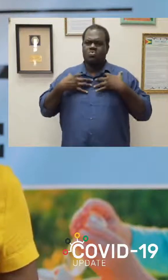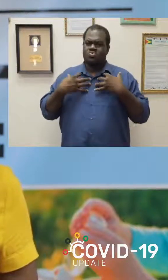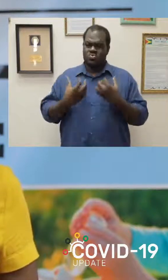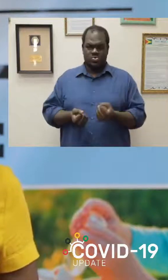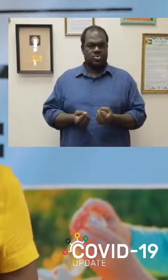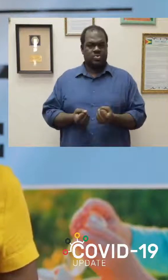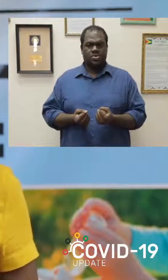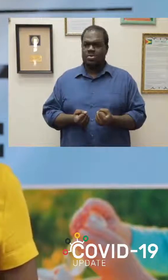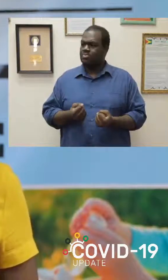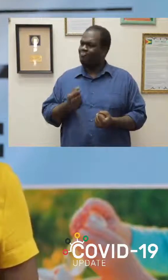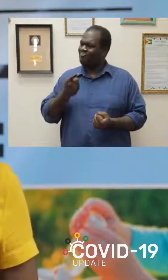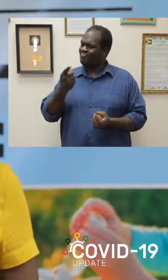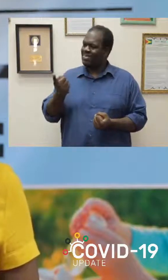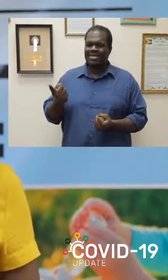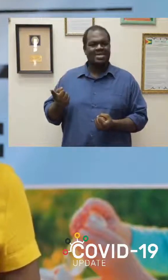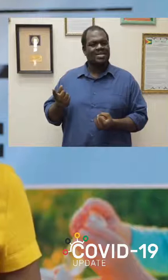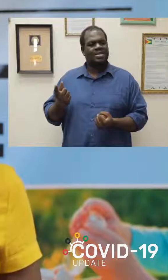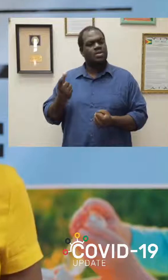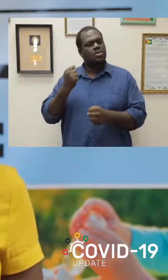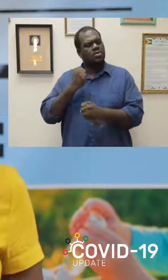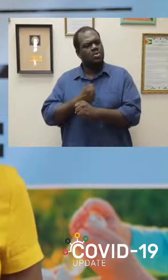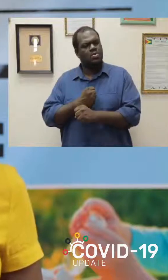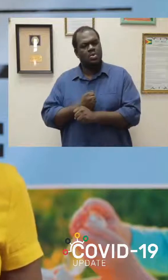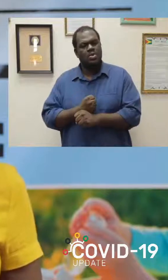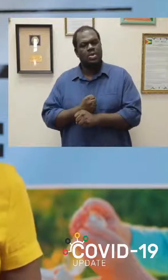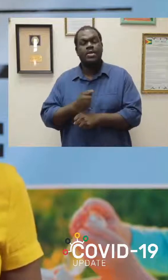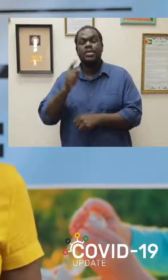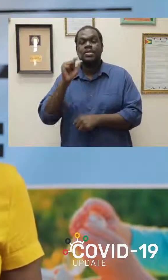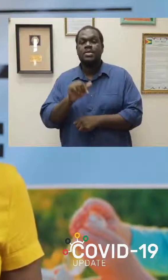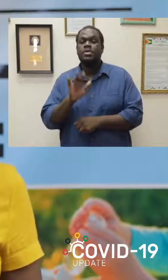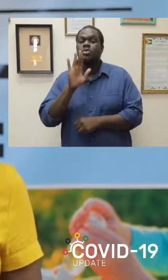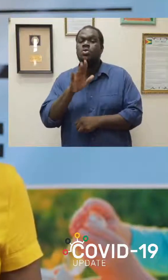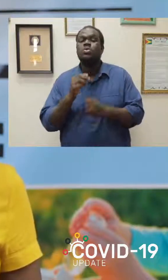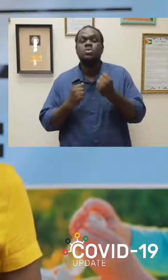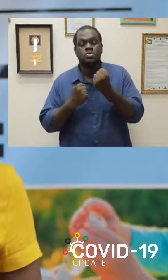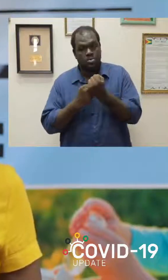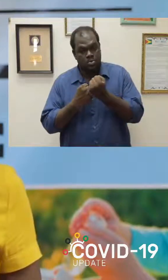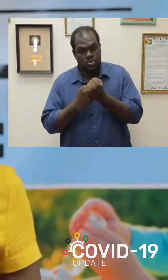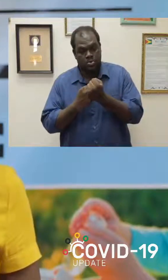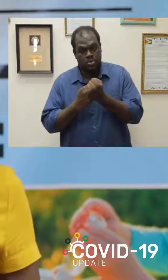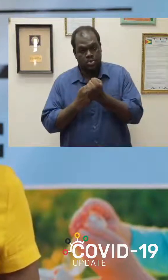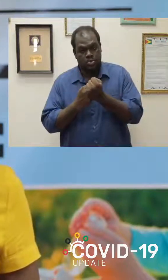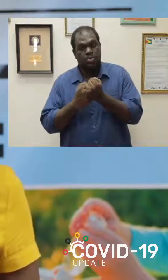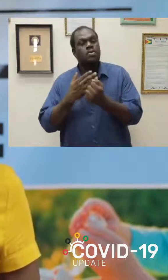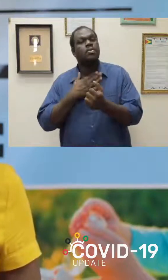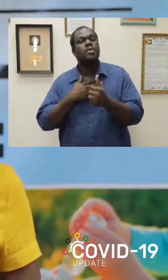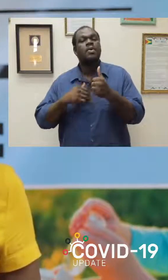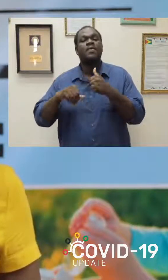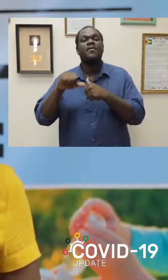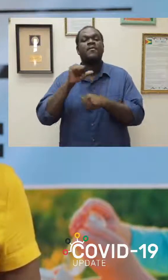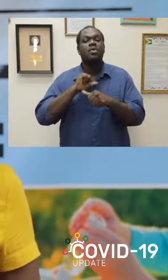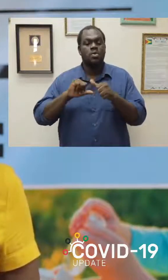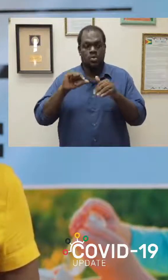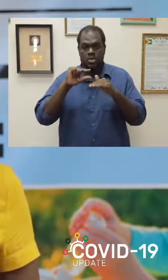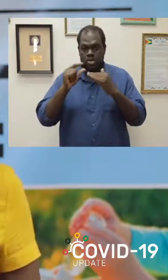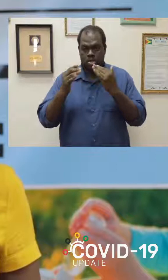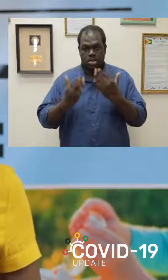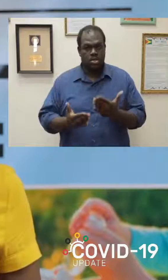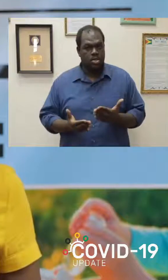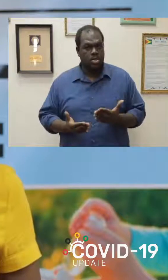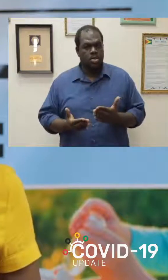your support. My fellow Guyanese, we ask that if you are experiencing any symptoms